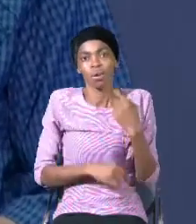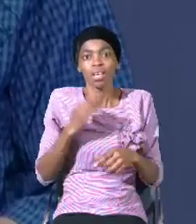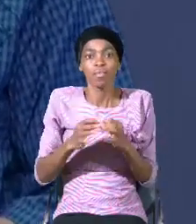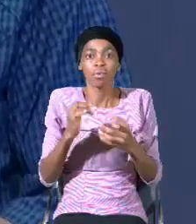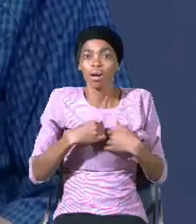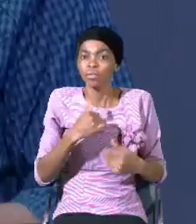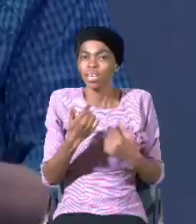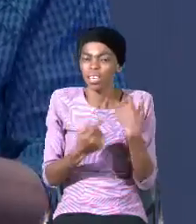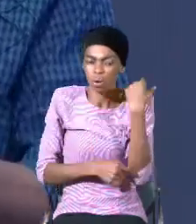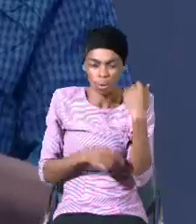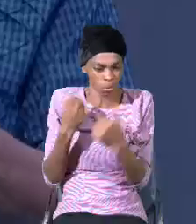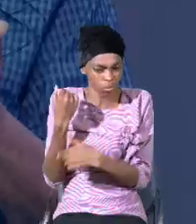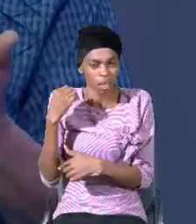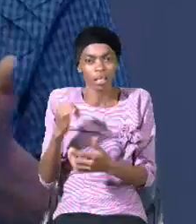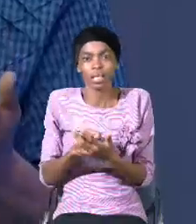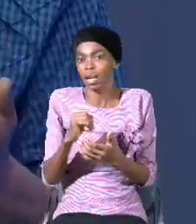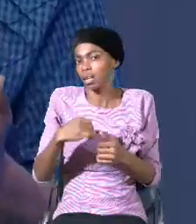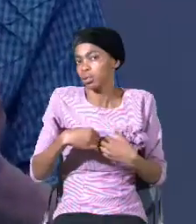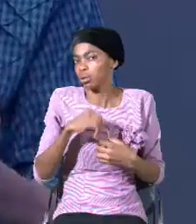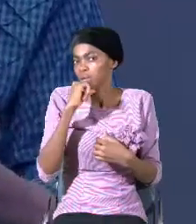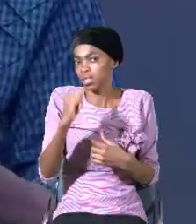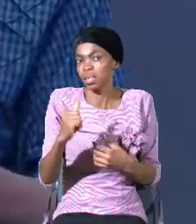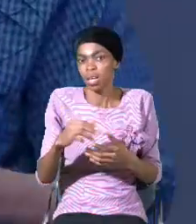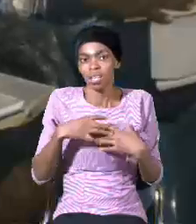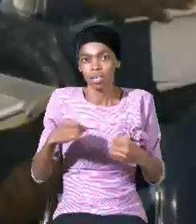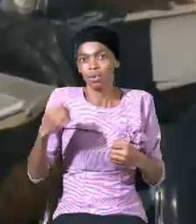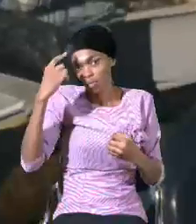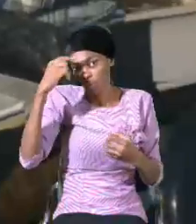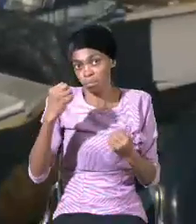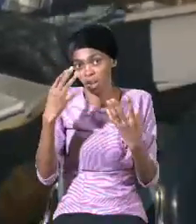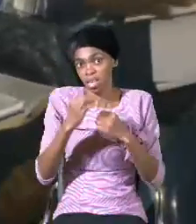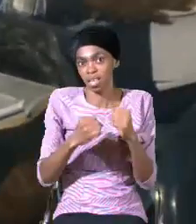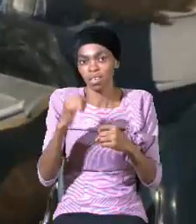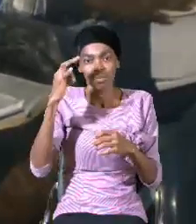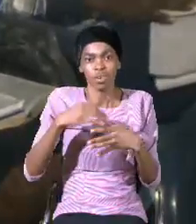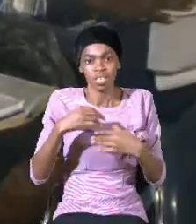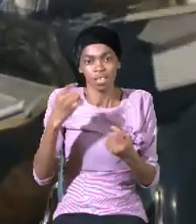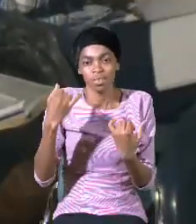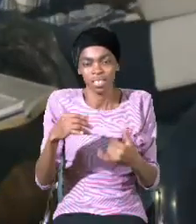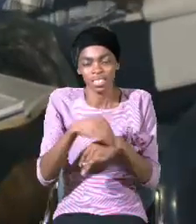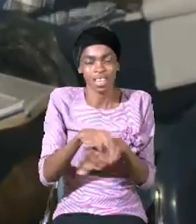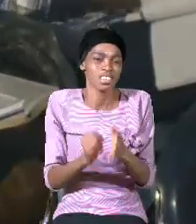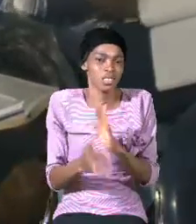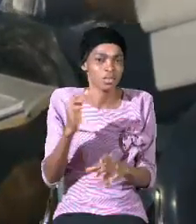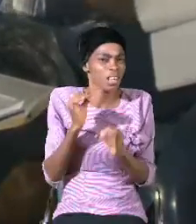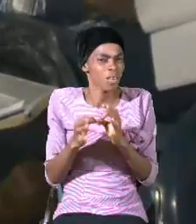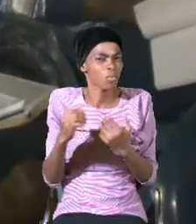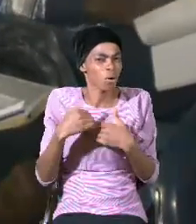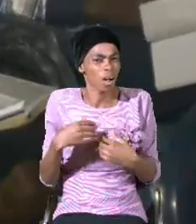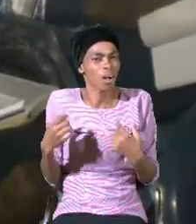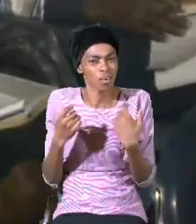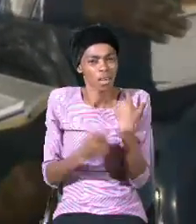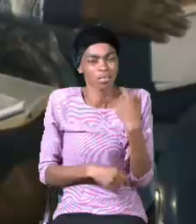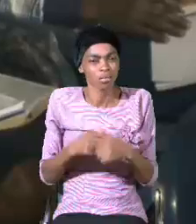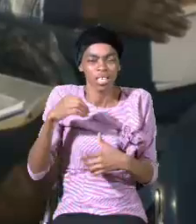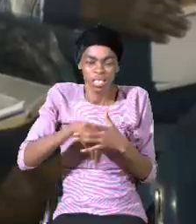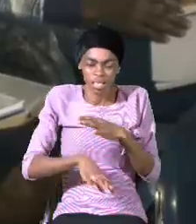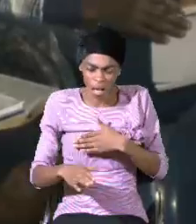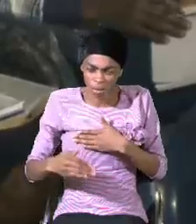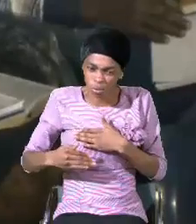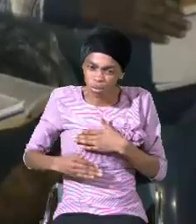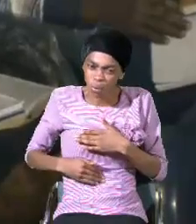for many years, he will heal you tonight. If you have any wound inside your intestine that